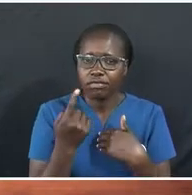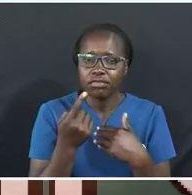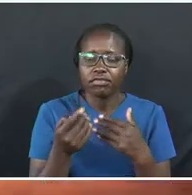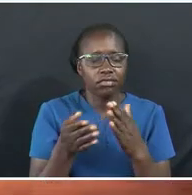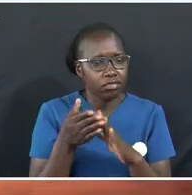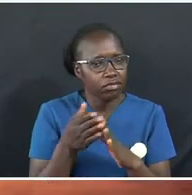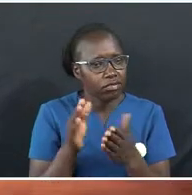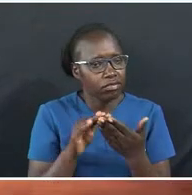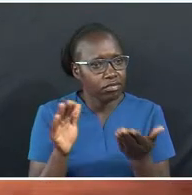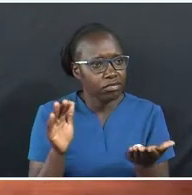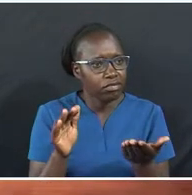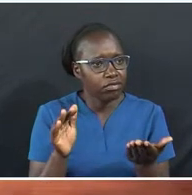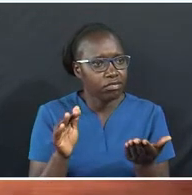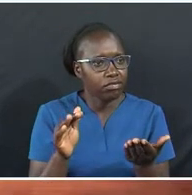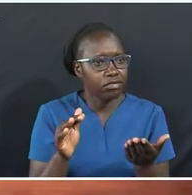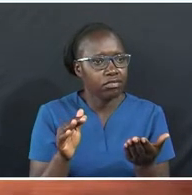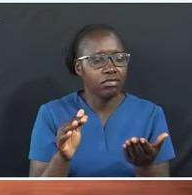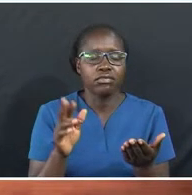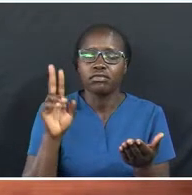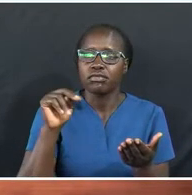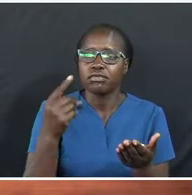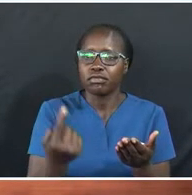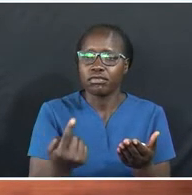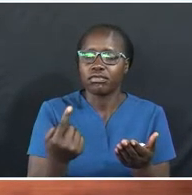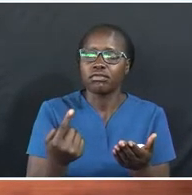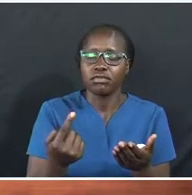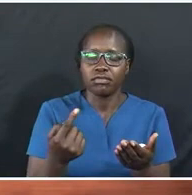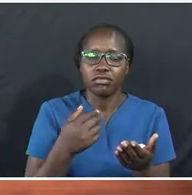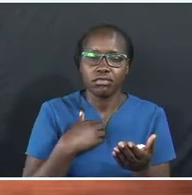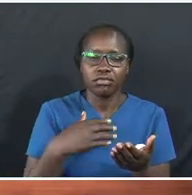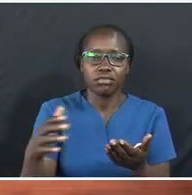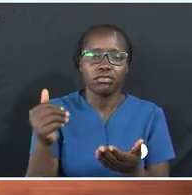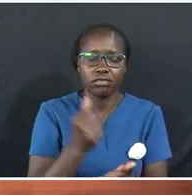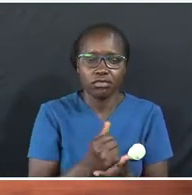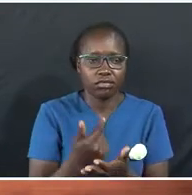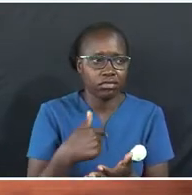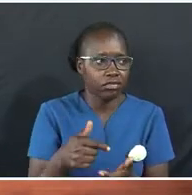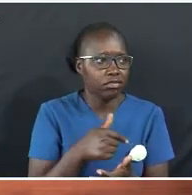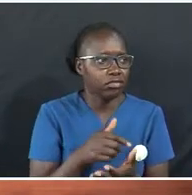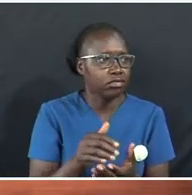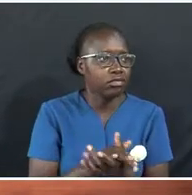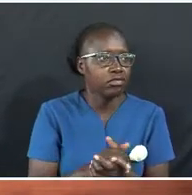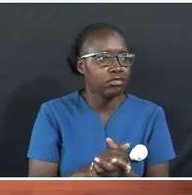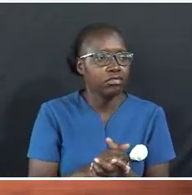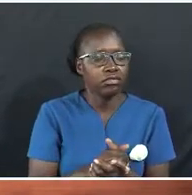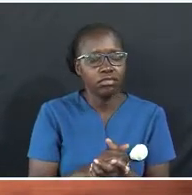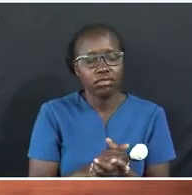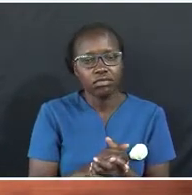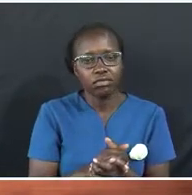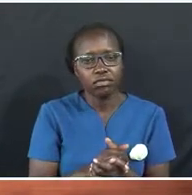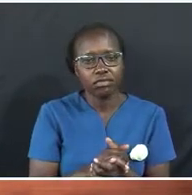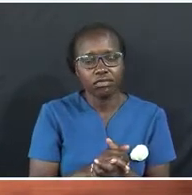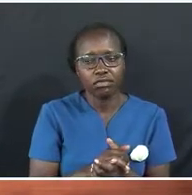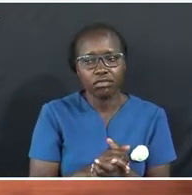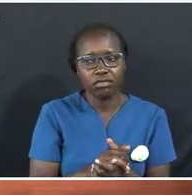excuse? Hey, what was the excuse, church members? No one has hired